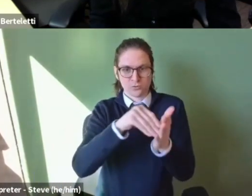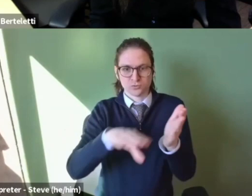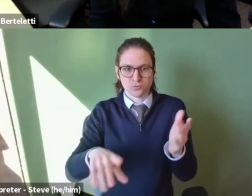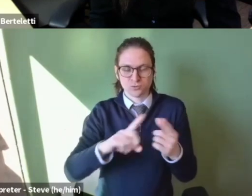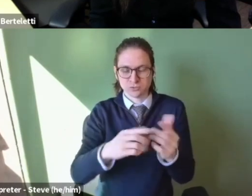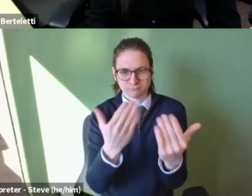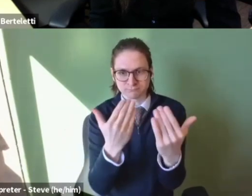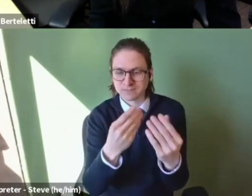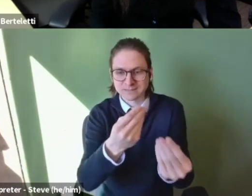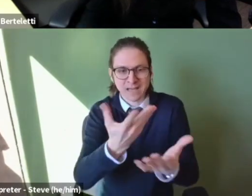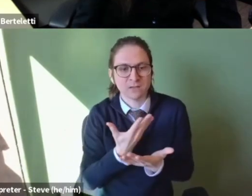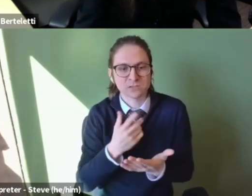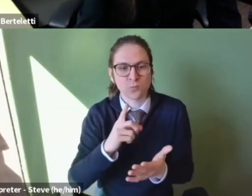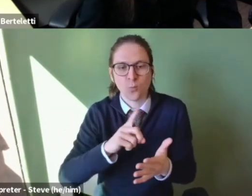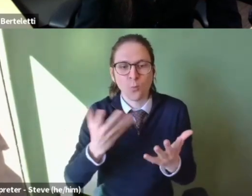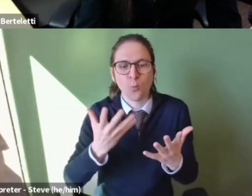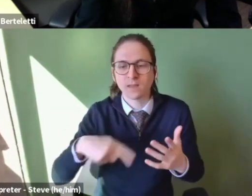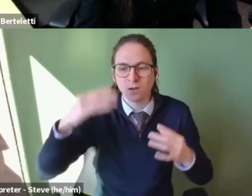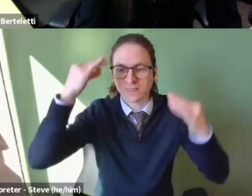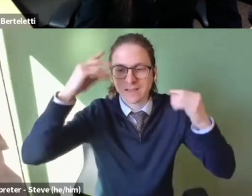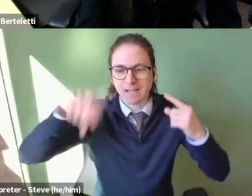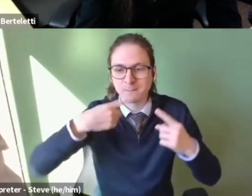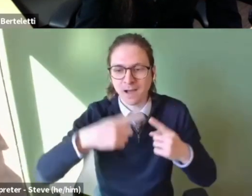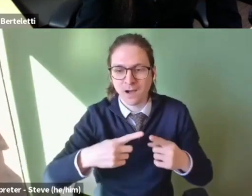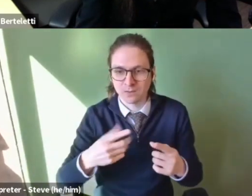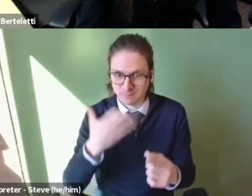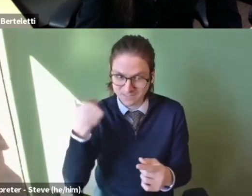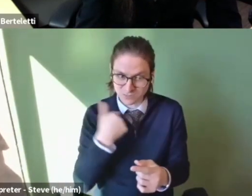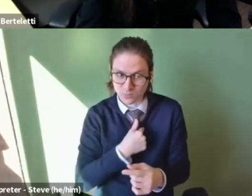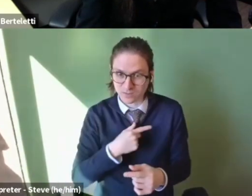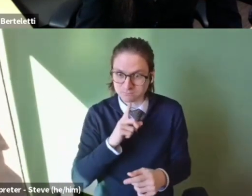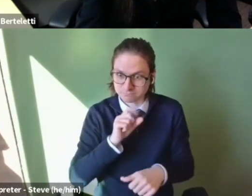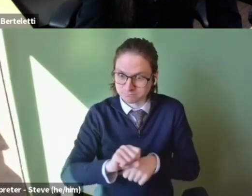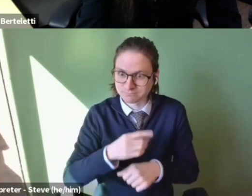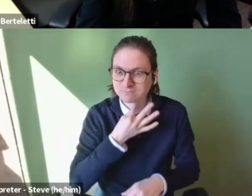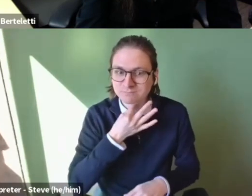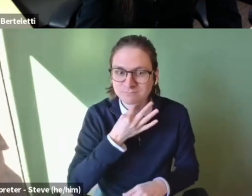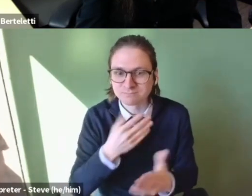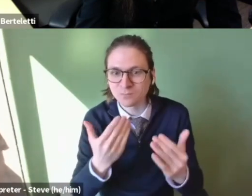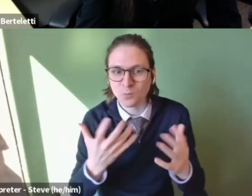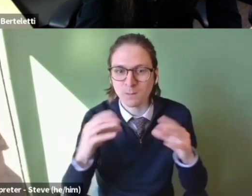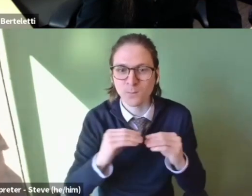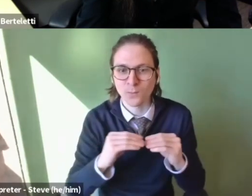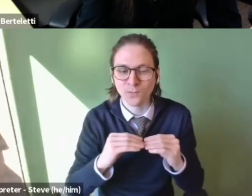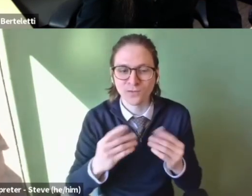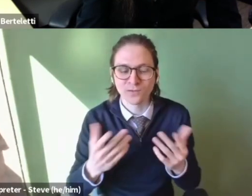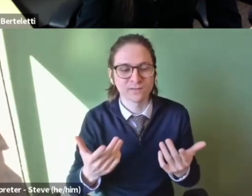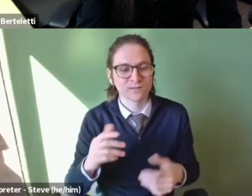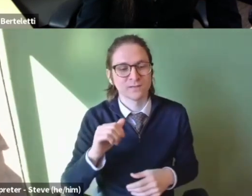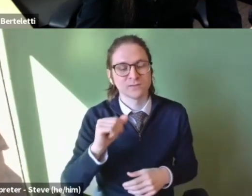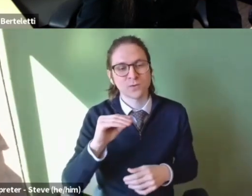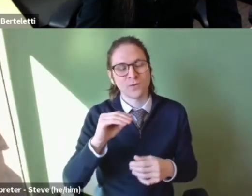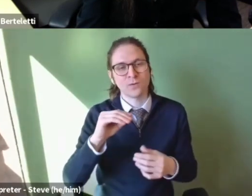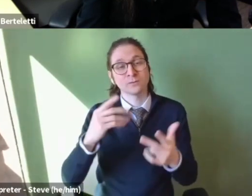we make really clear we want to know, right? So those kinds of things. But then you also have to really understand, the methods,